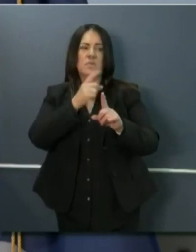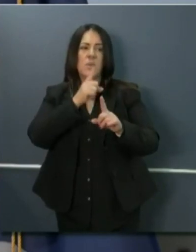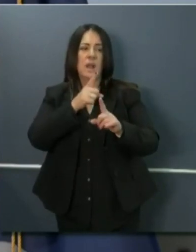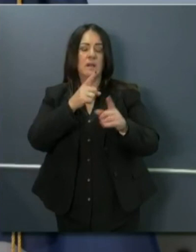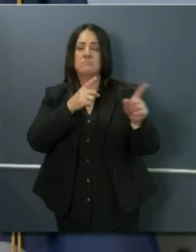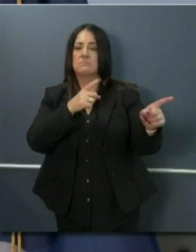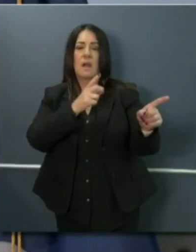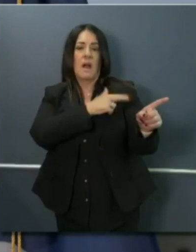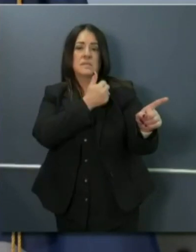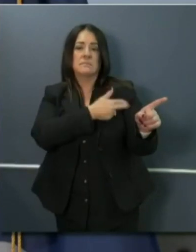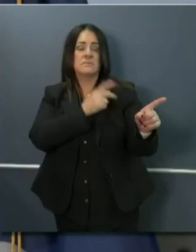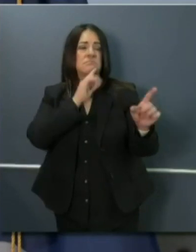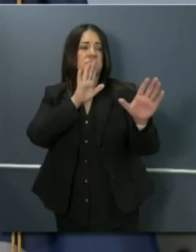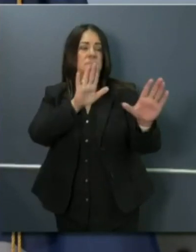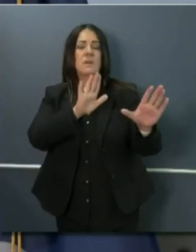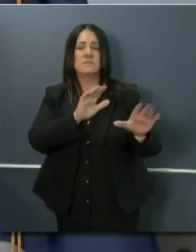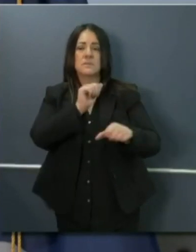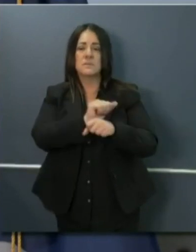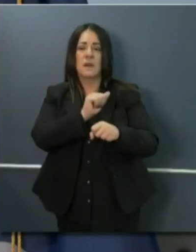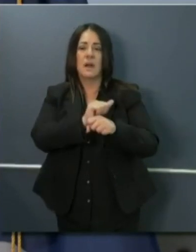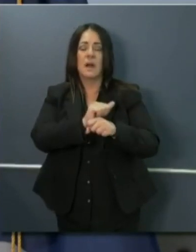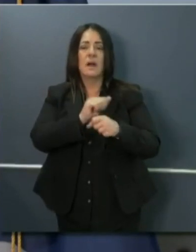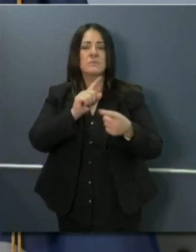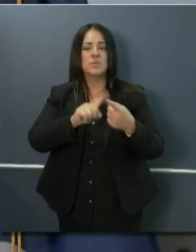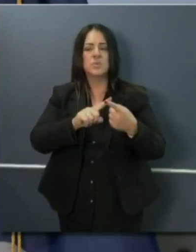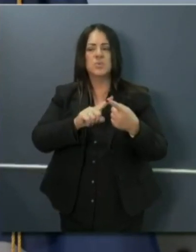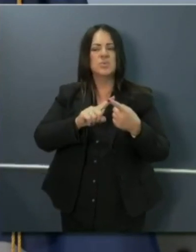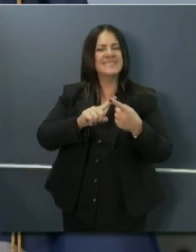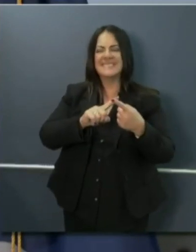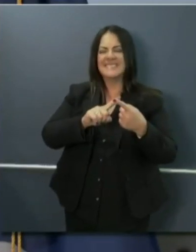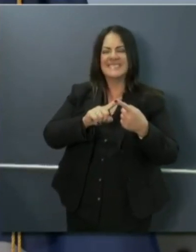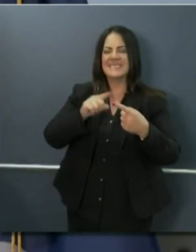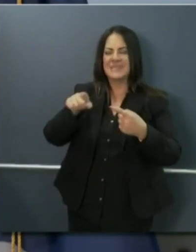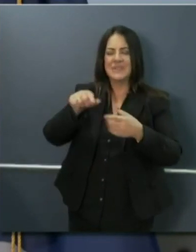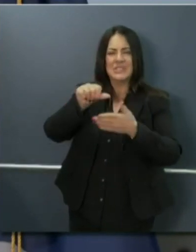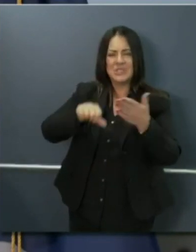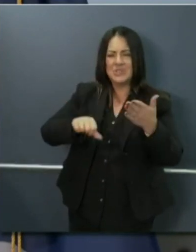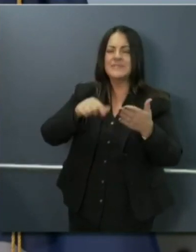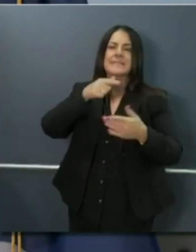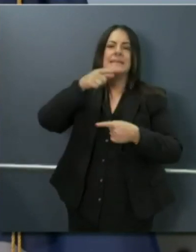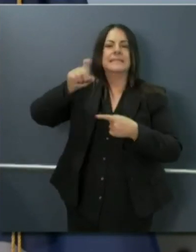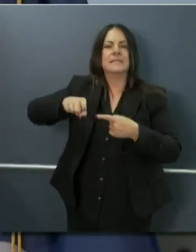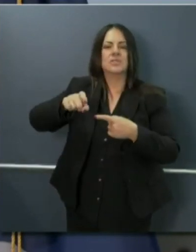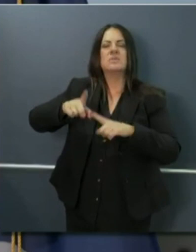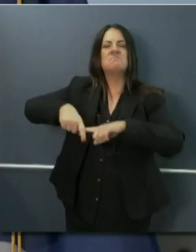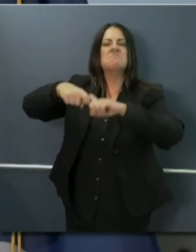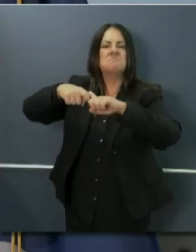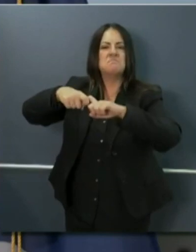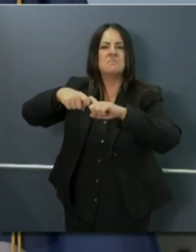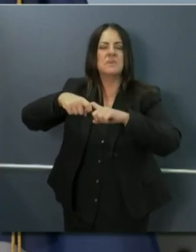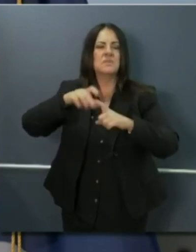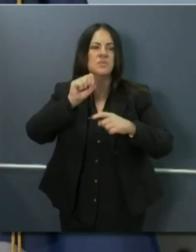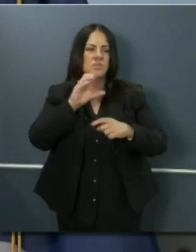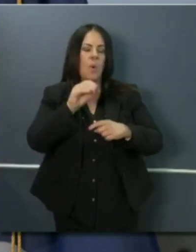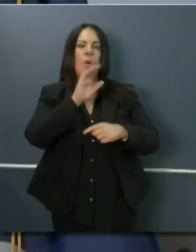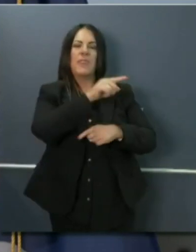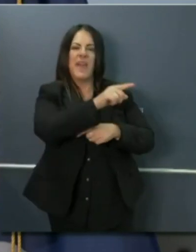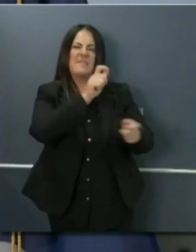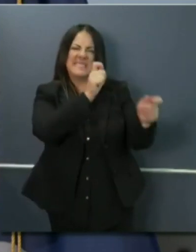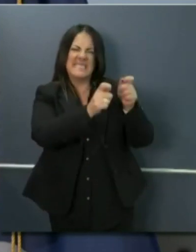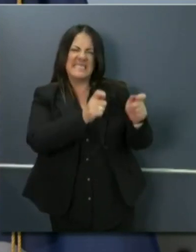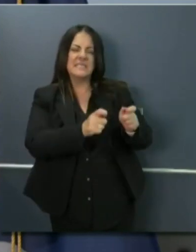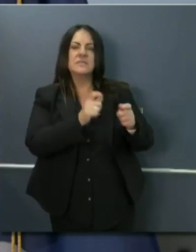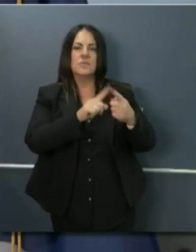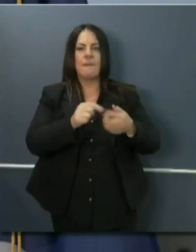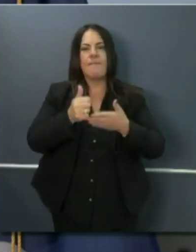job as it relates to reducing the number of elective surgeries and reducing the total census within the hospital system